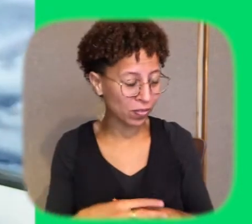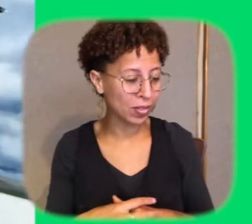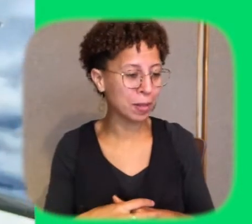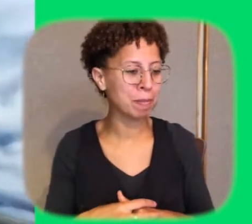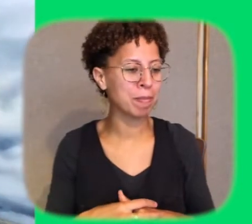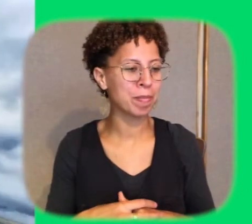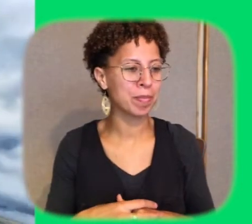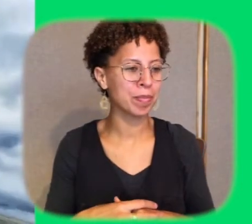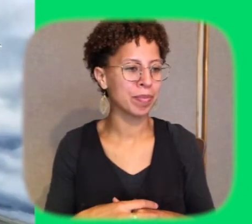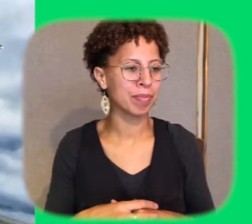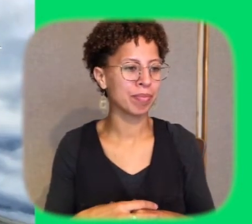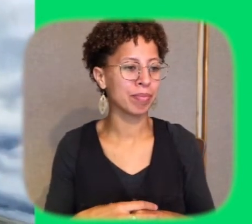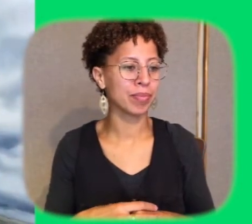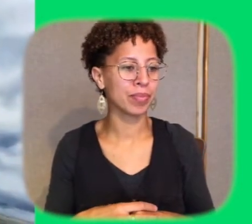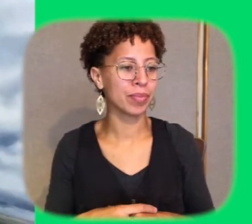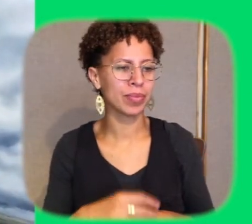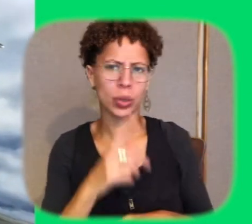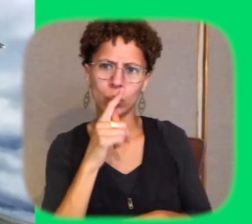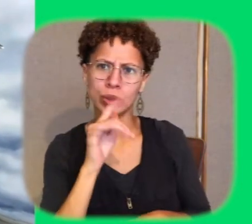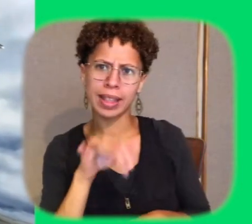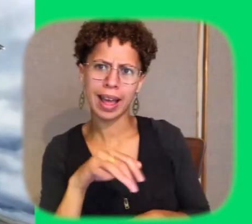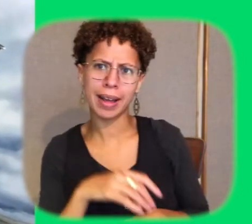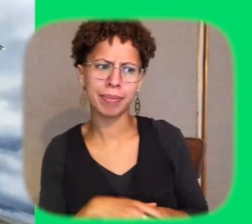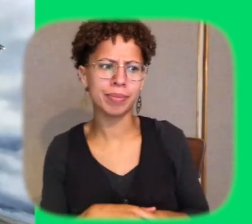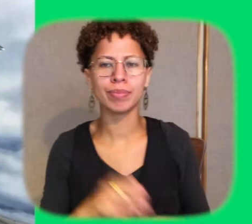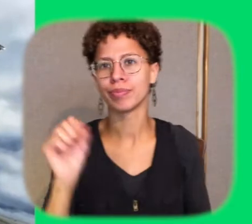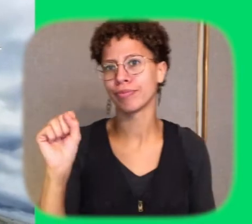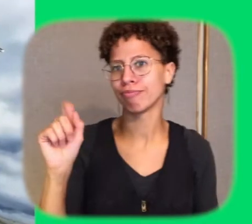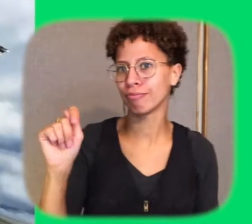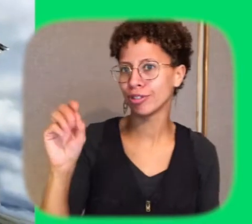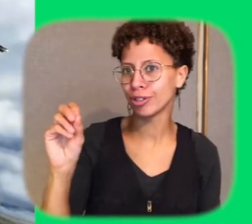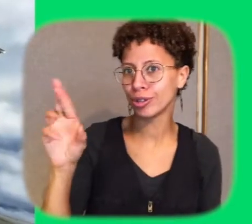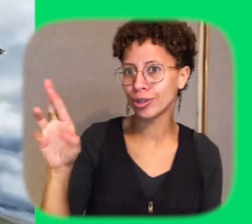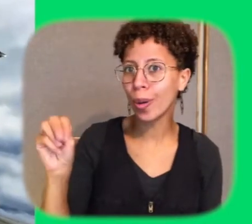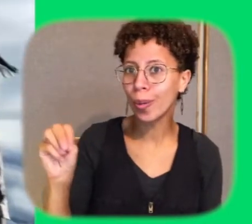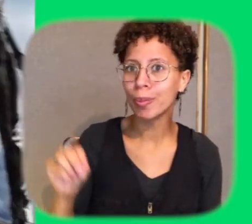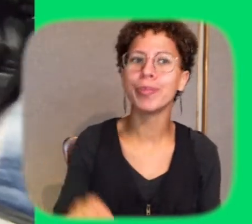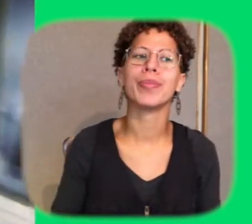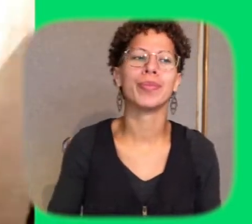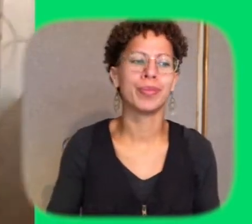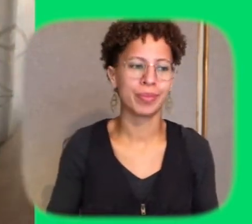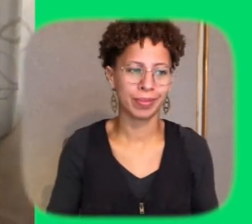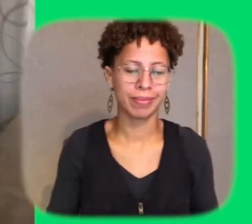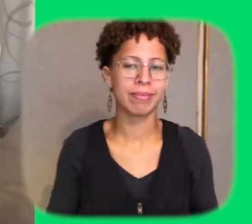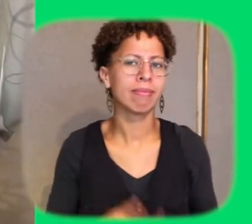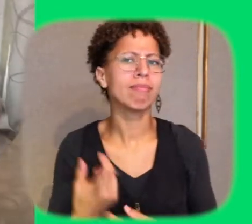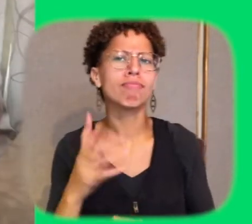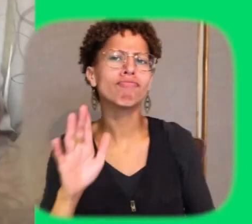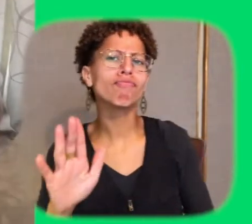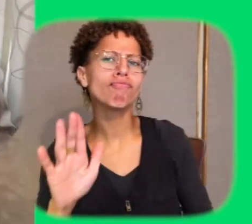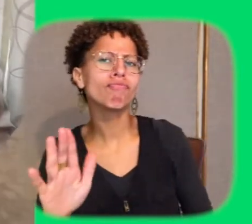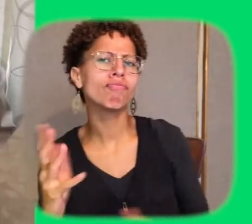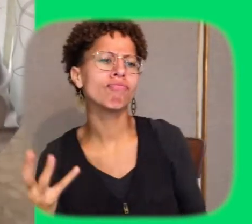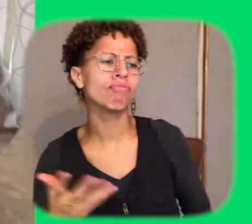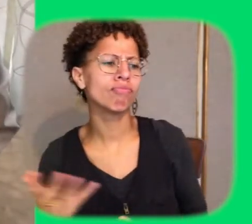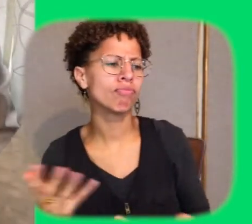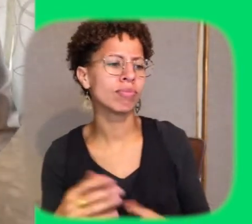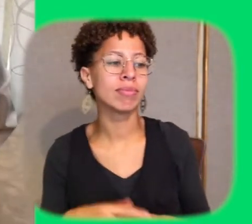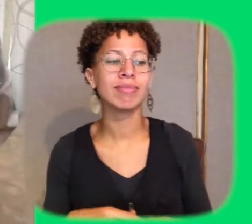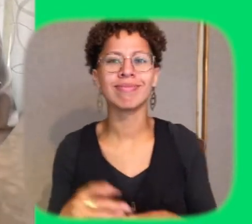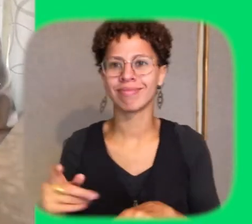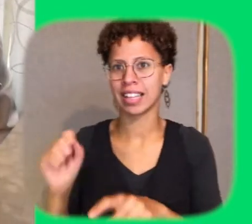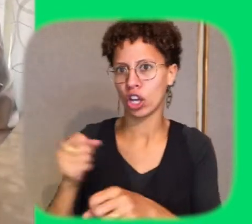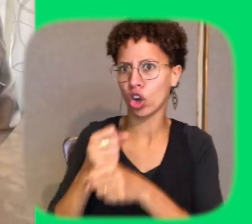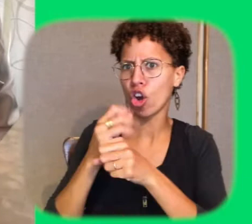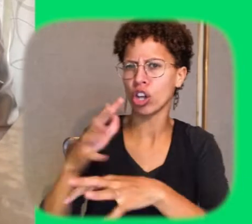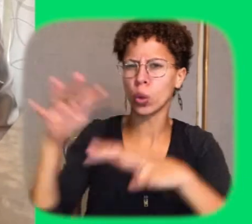Ooh, who's Storm. This? Storm. Yeah. What do you know about Storm? That she can cause storms. Yep. She